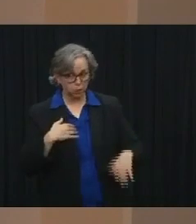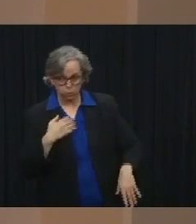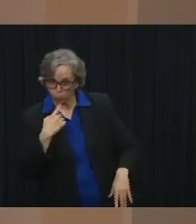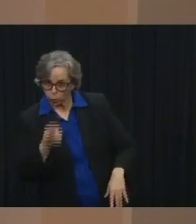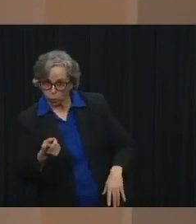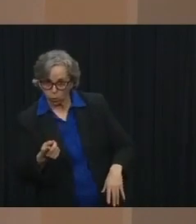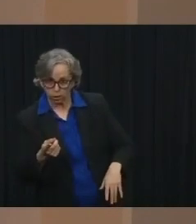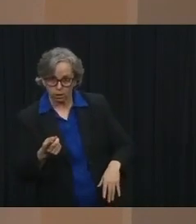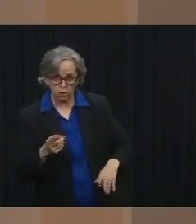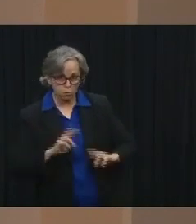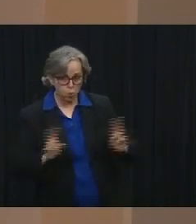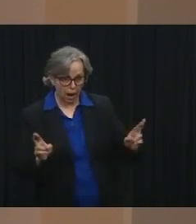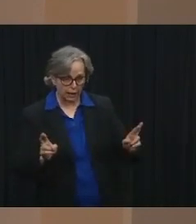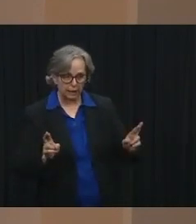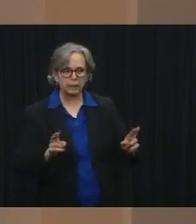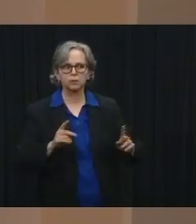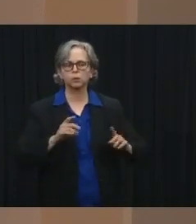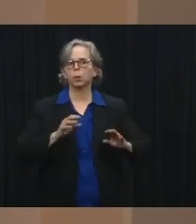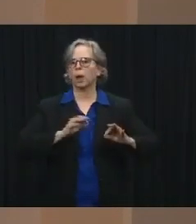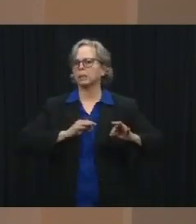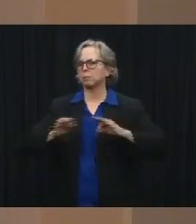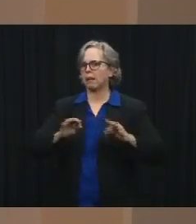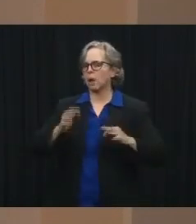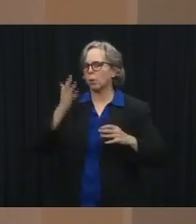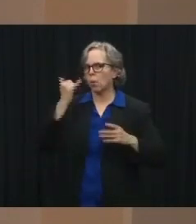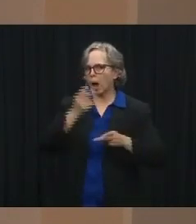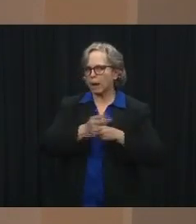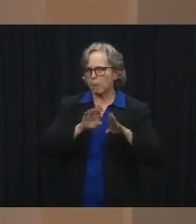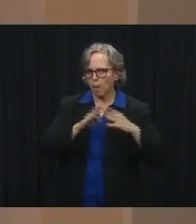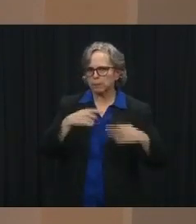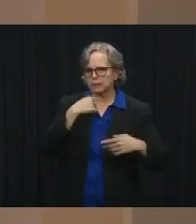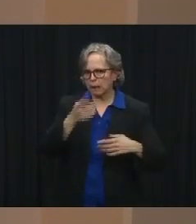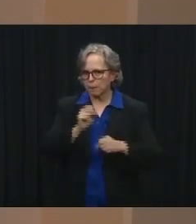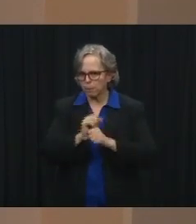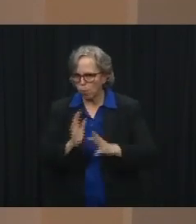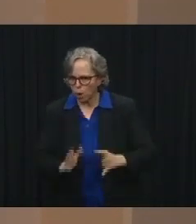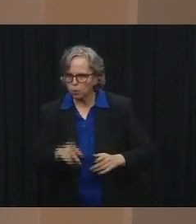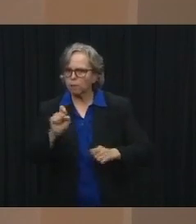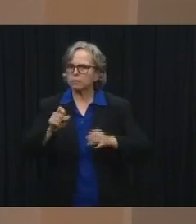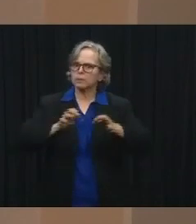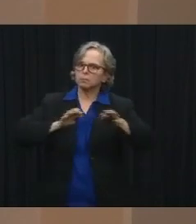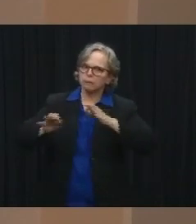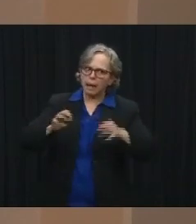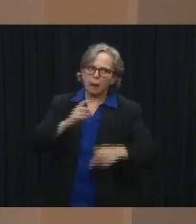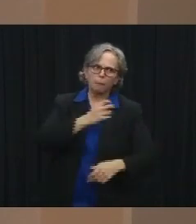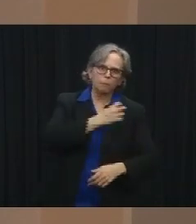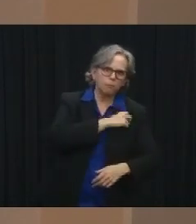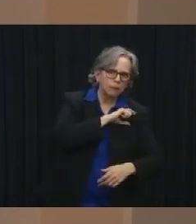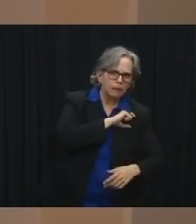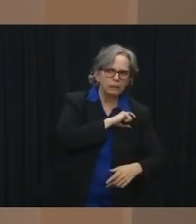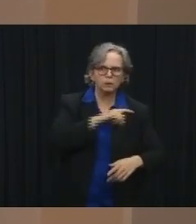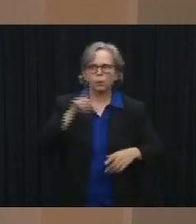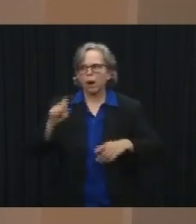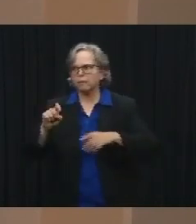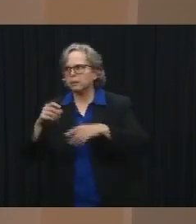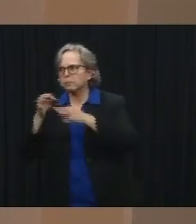law enforcement or a health department official if you're asked, because that will come. If you're somebody that